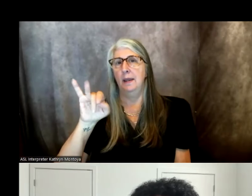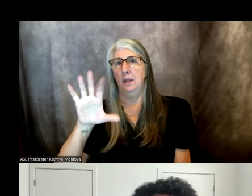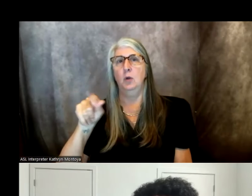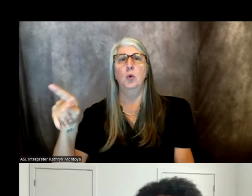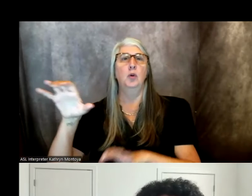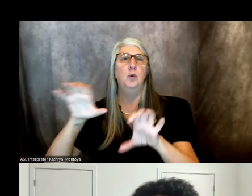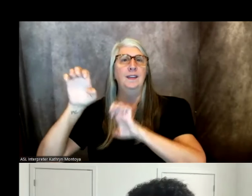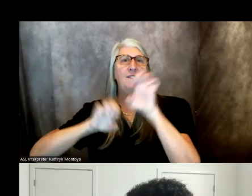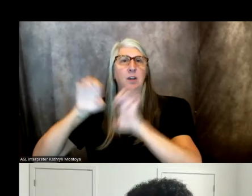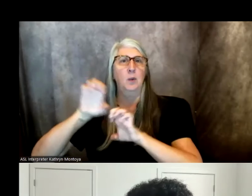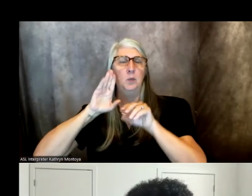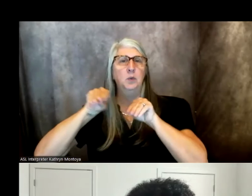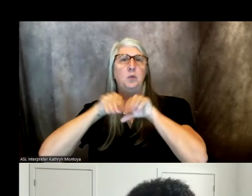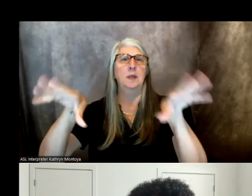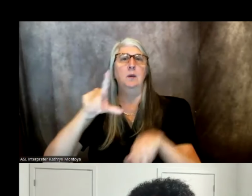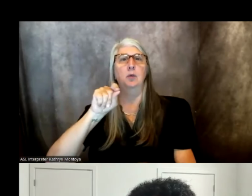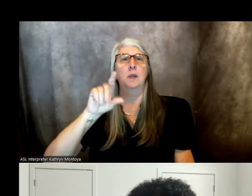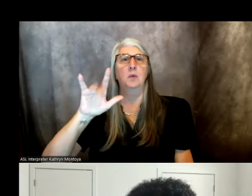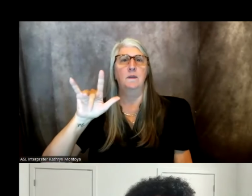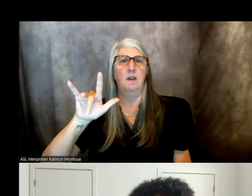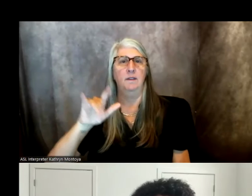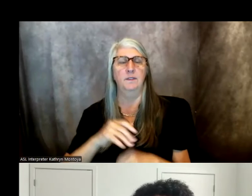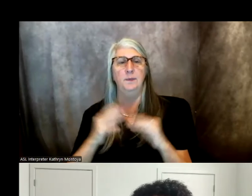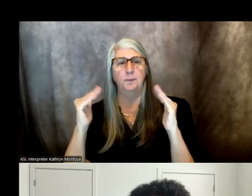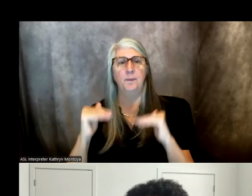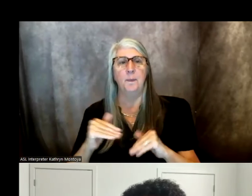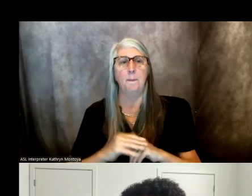that will be out in 2025. Next slide, please.